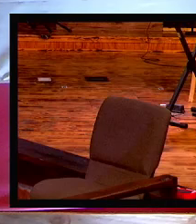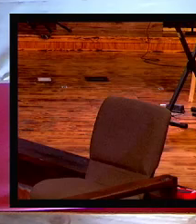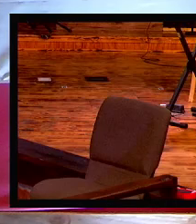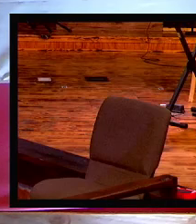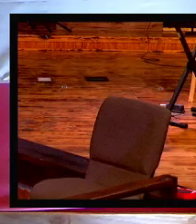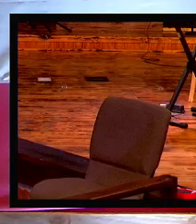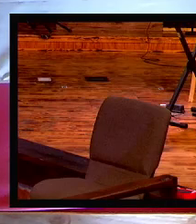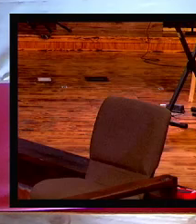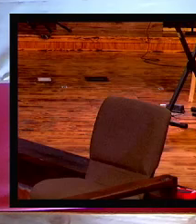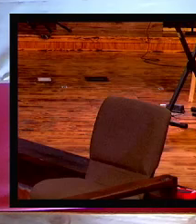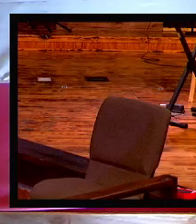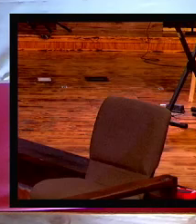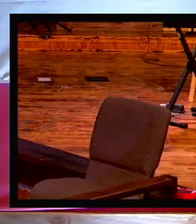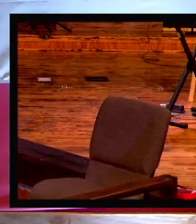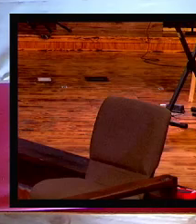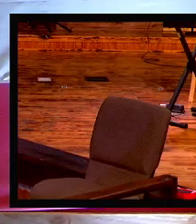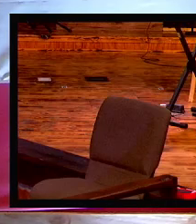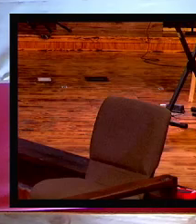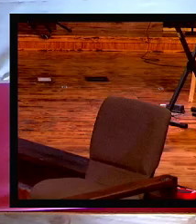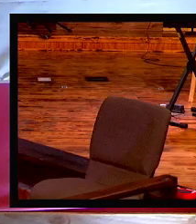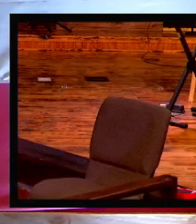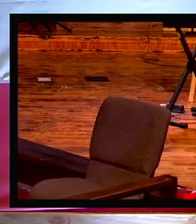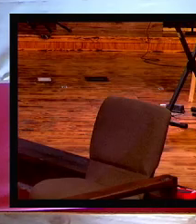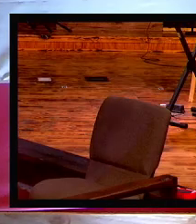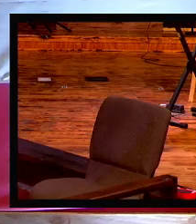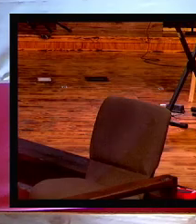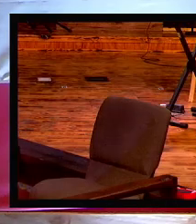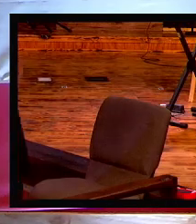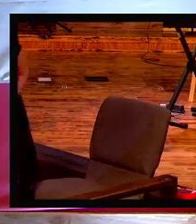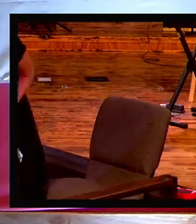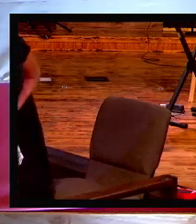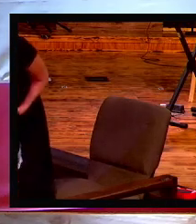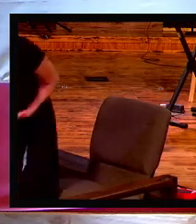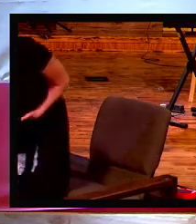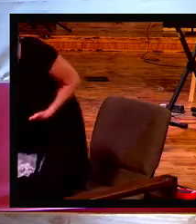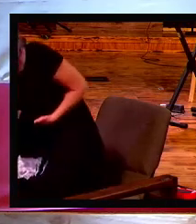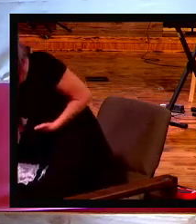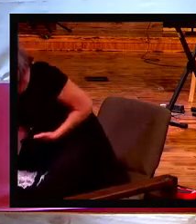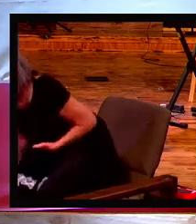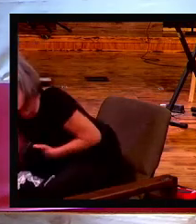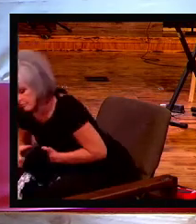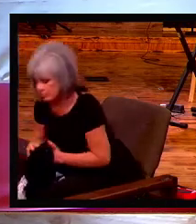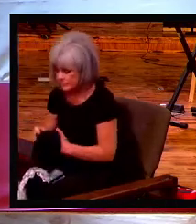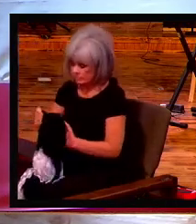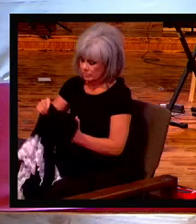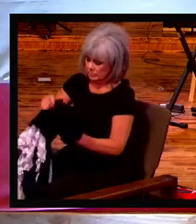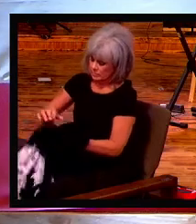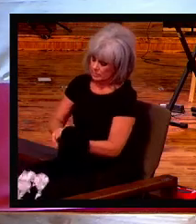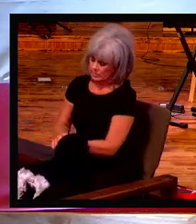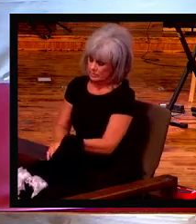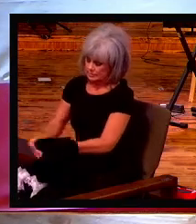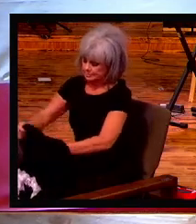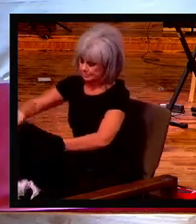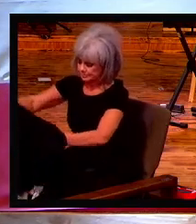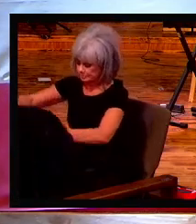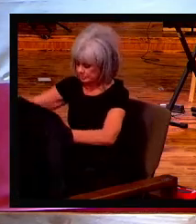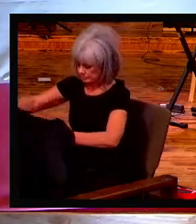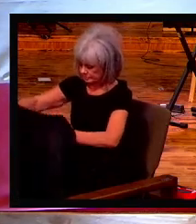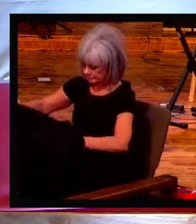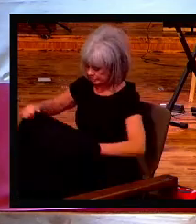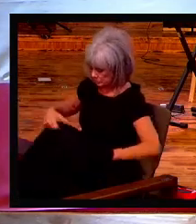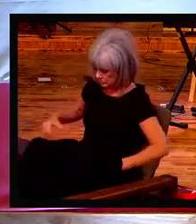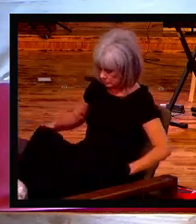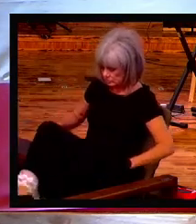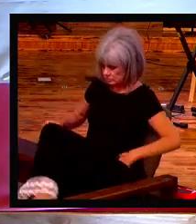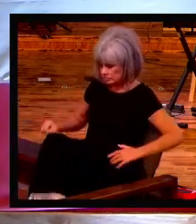but one of the guys came up to me and was like, man, I heard this quote around the word ego. It's an acronym, and it stands for edging God